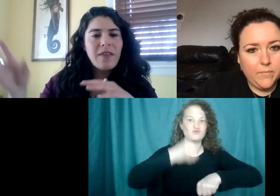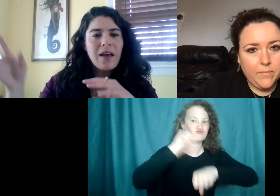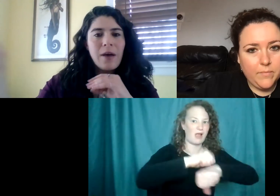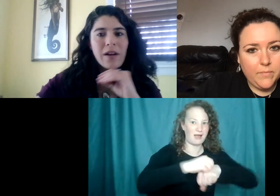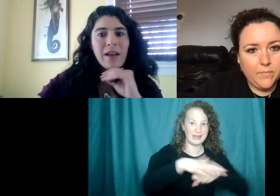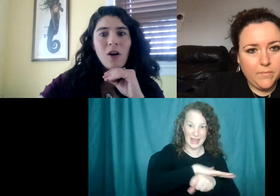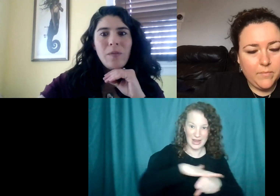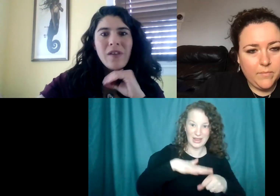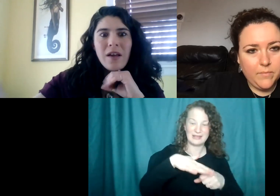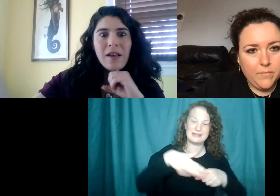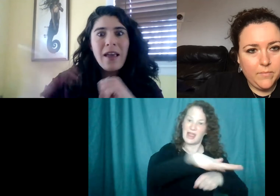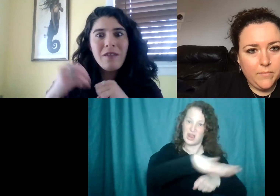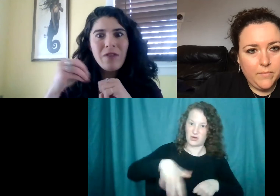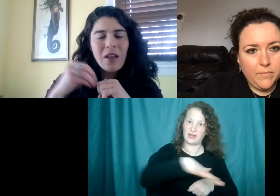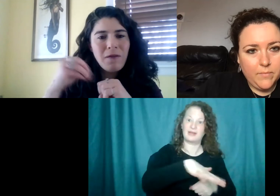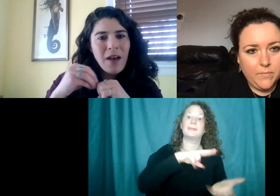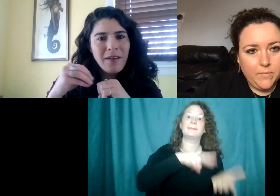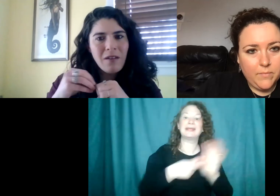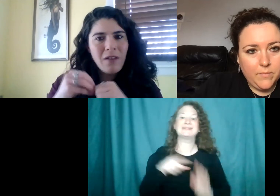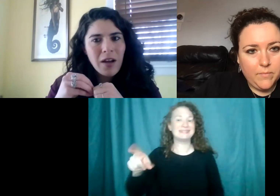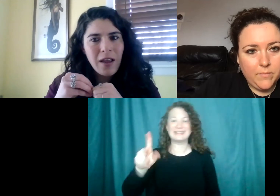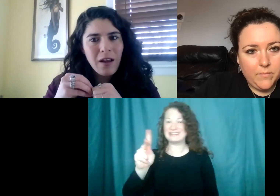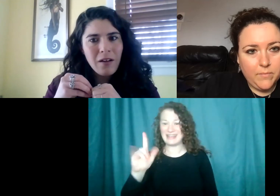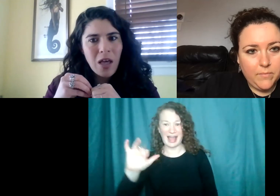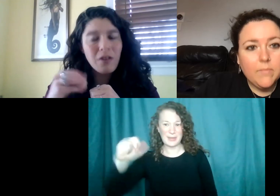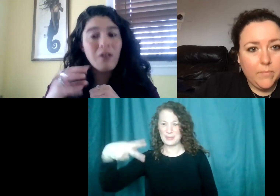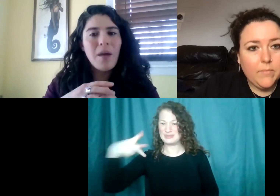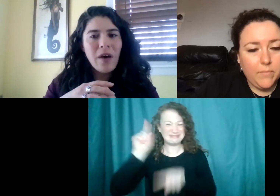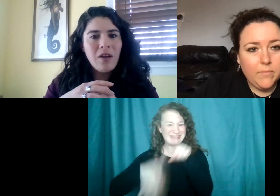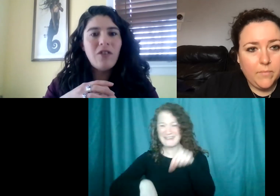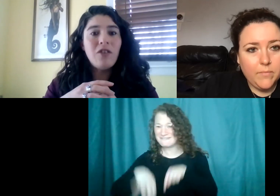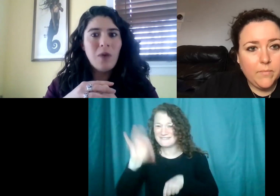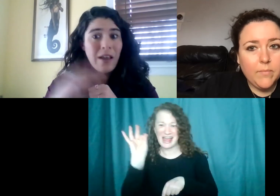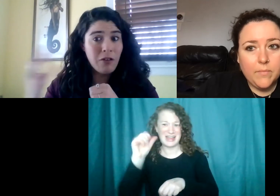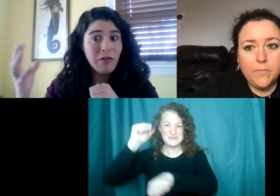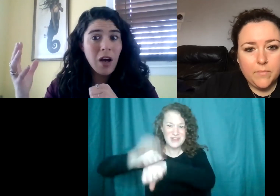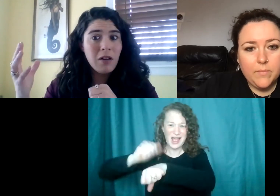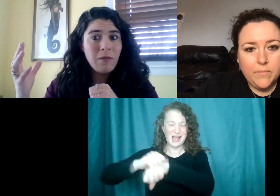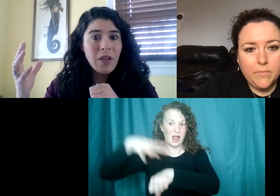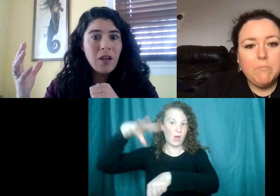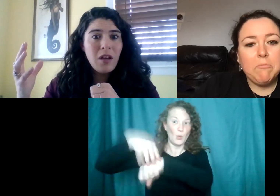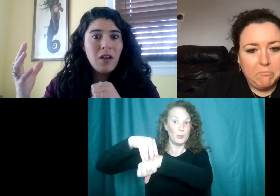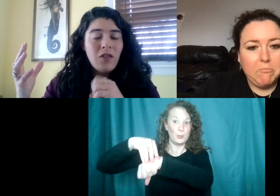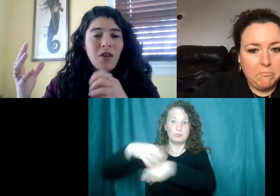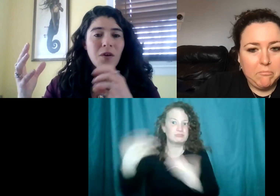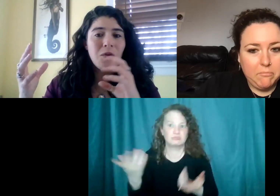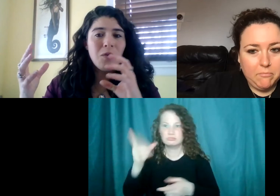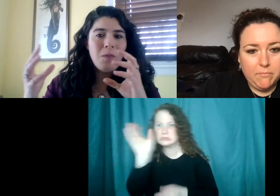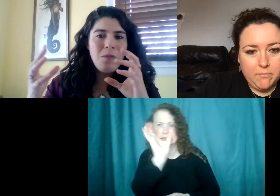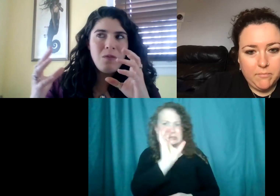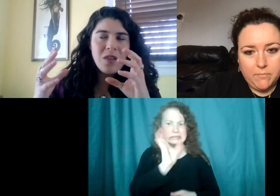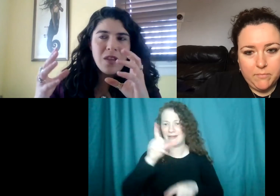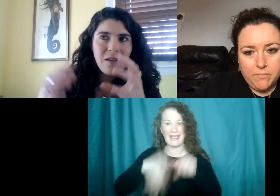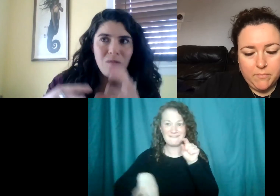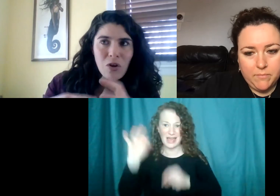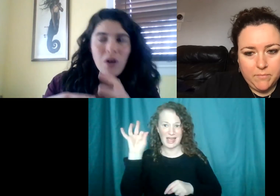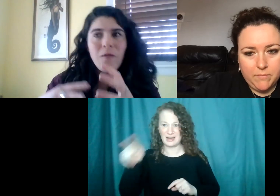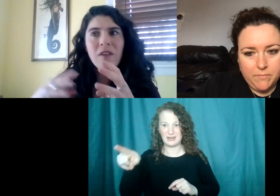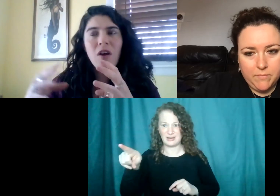means that our kelps can't really find that rocky area to grab onto and grow. So